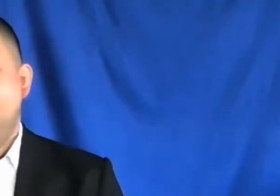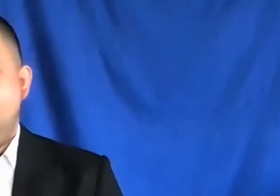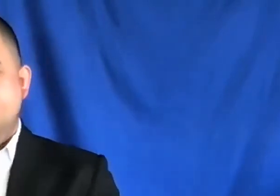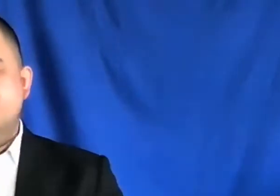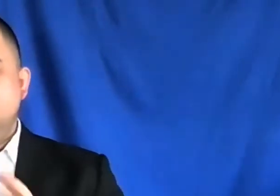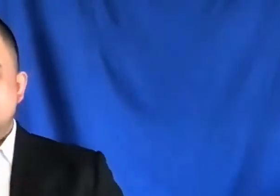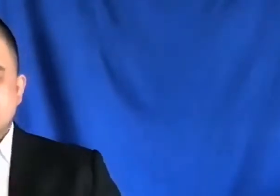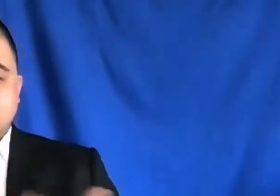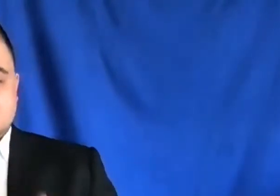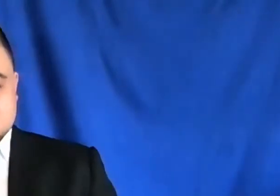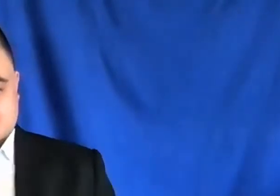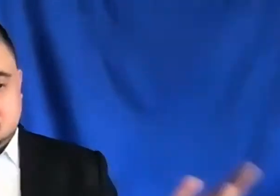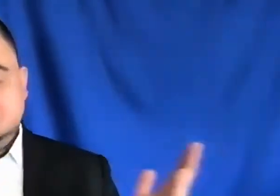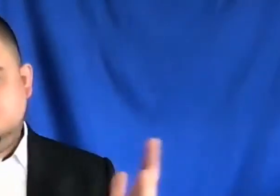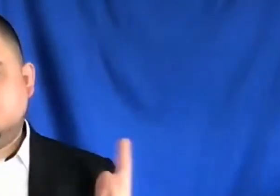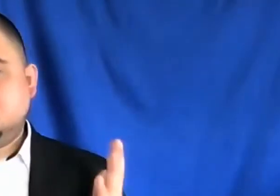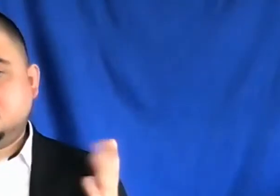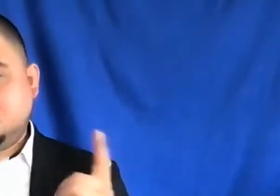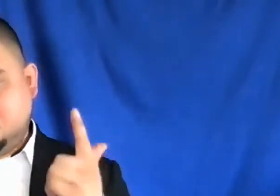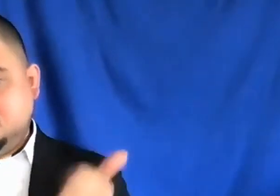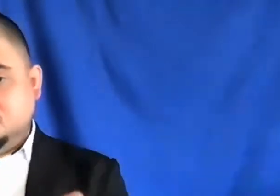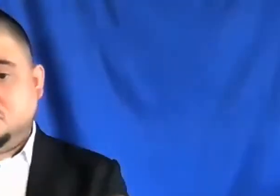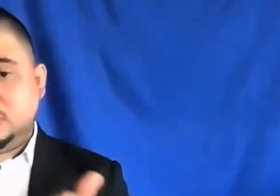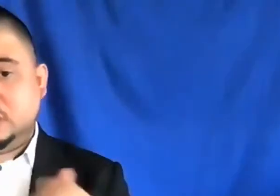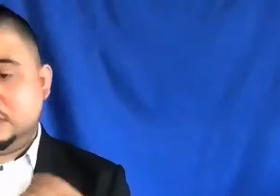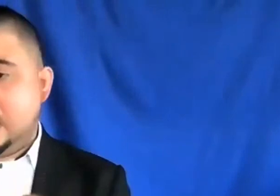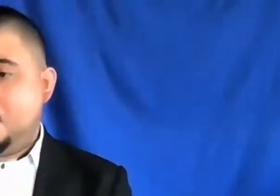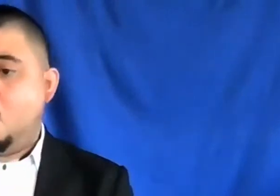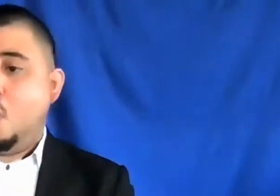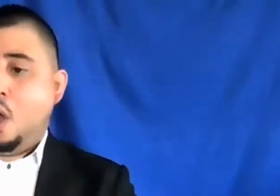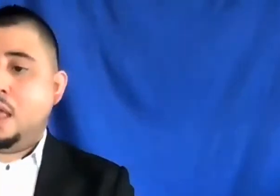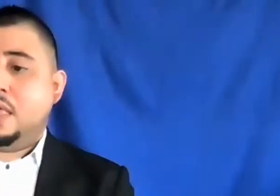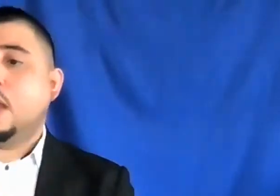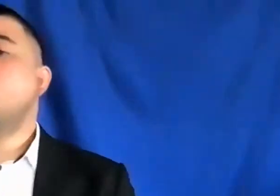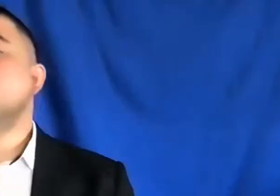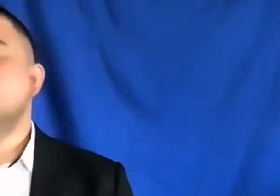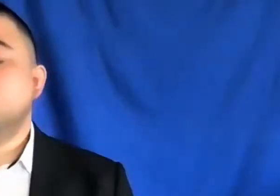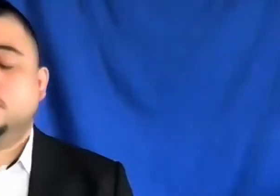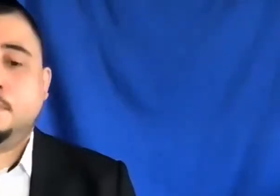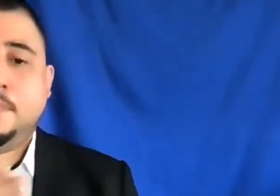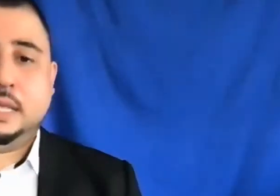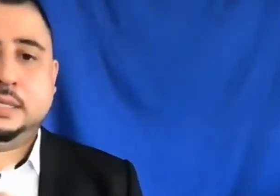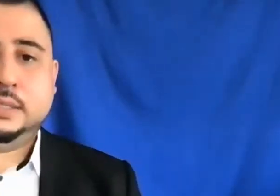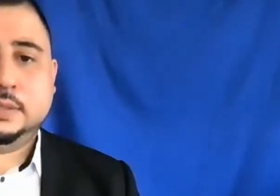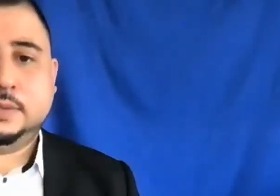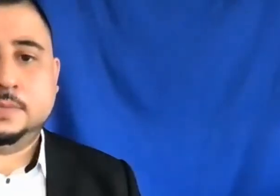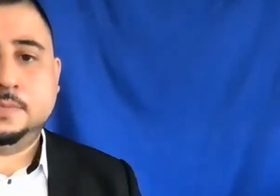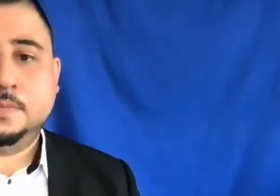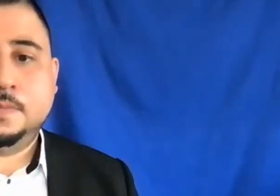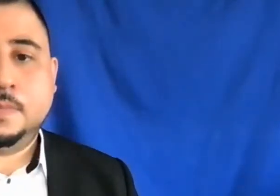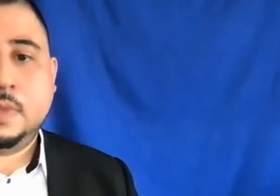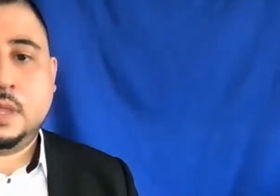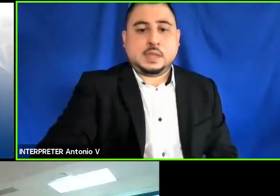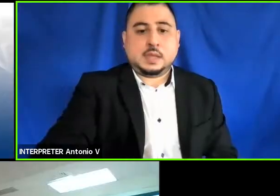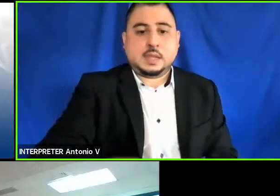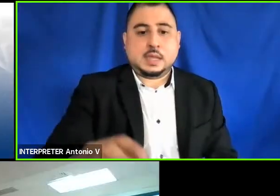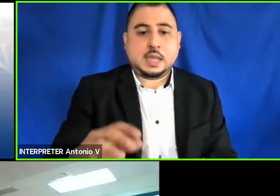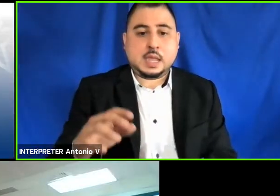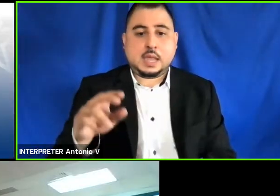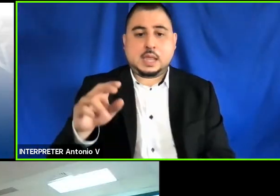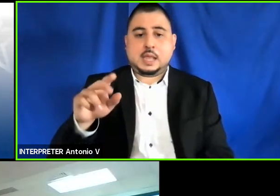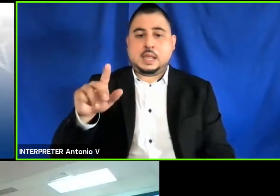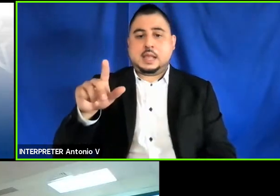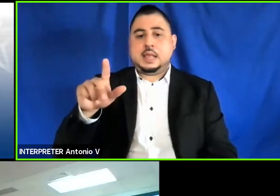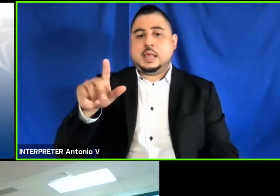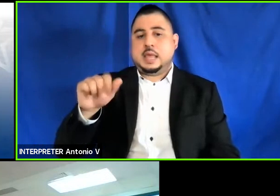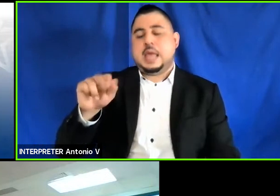please put your camera on and unmute your mic. This is Anil. I would offer, and the first presenter may